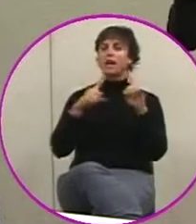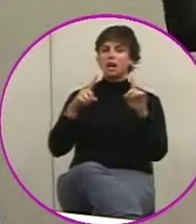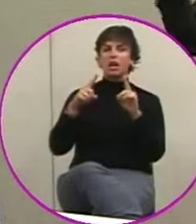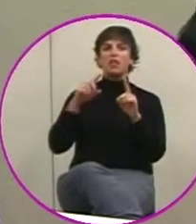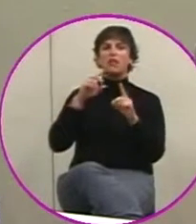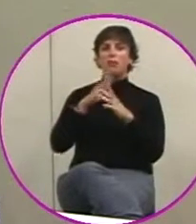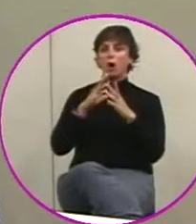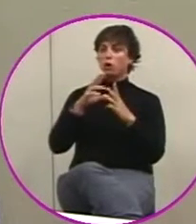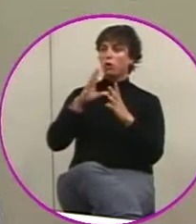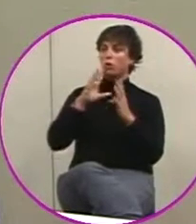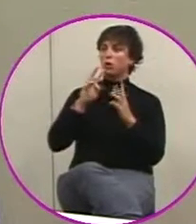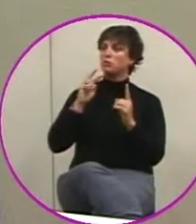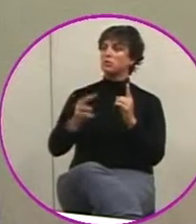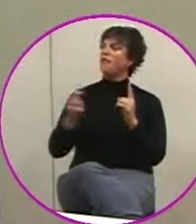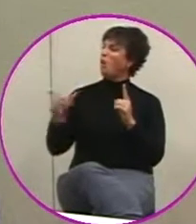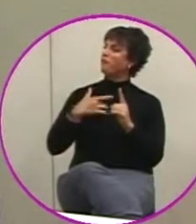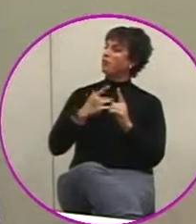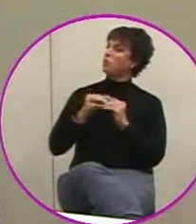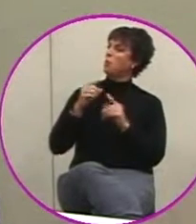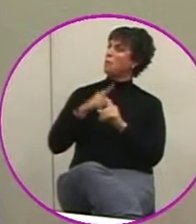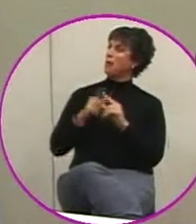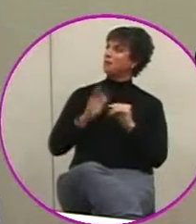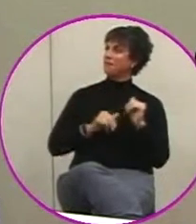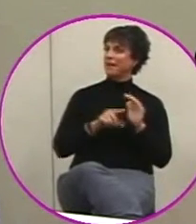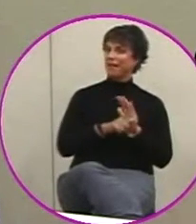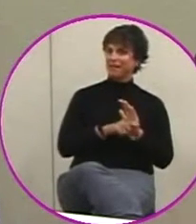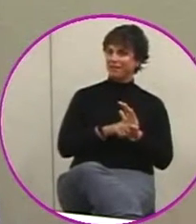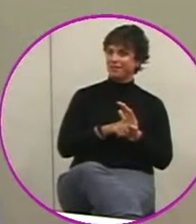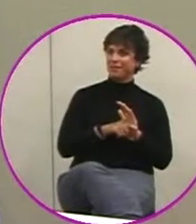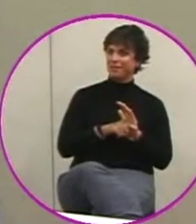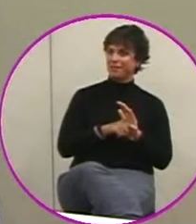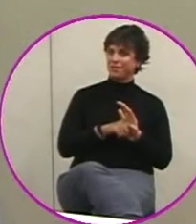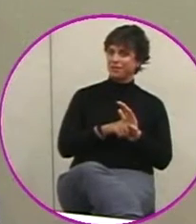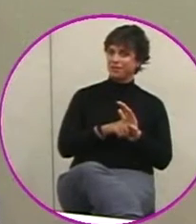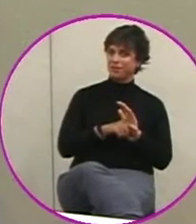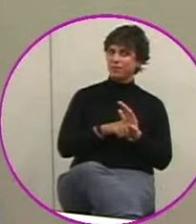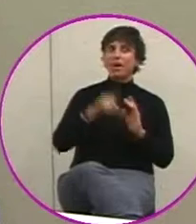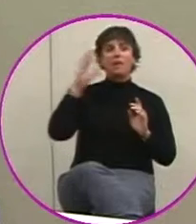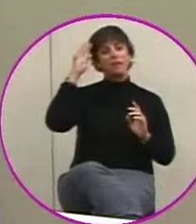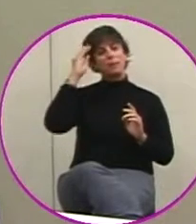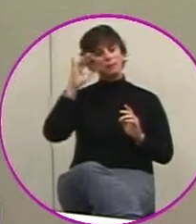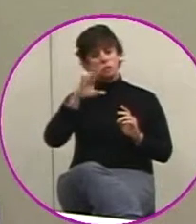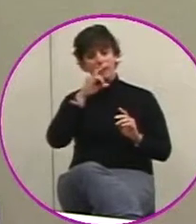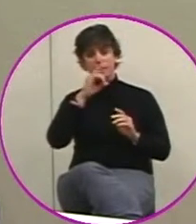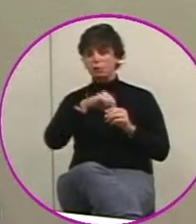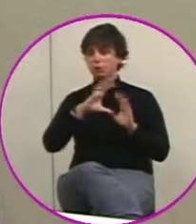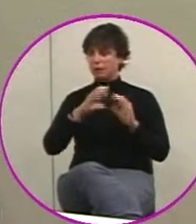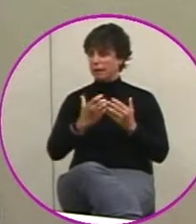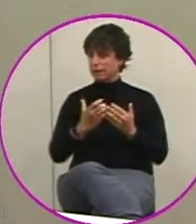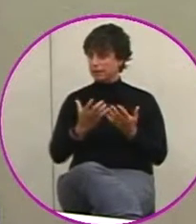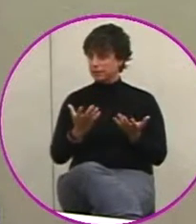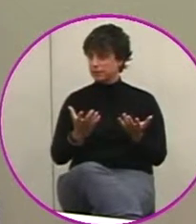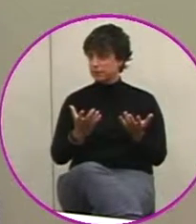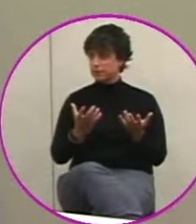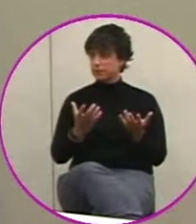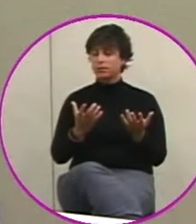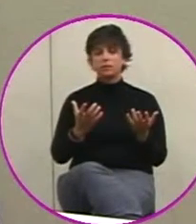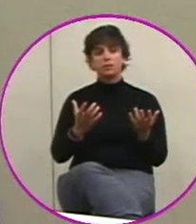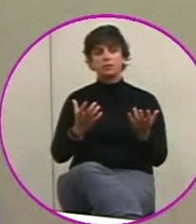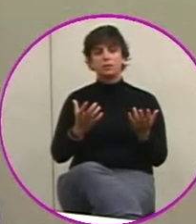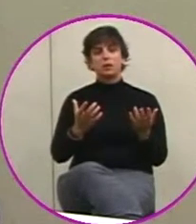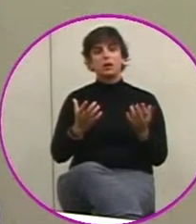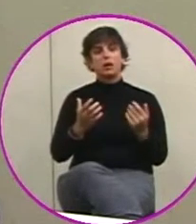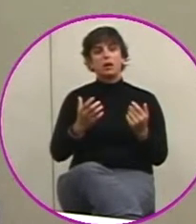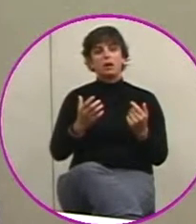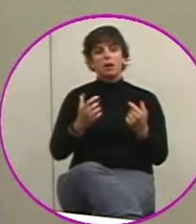that they were more positive than negative. Now I want you to think about your kiddos in your classes.